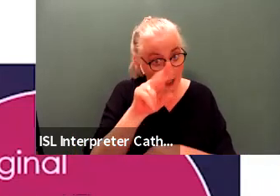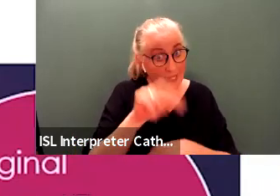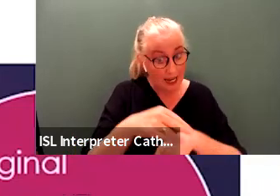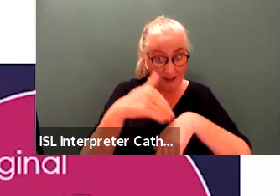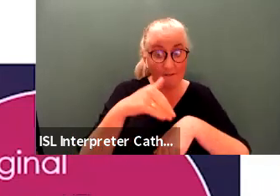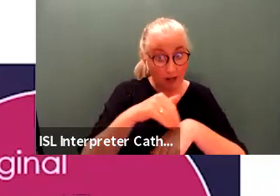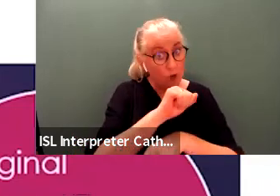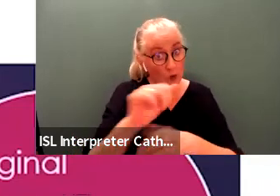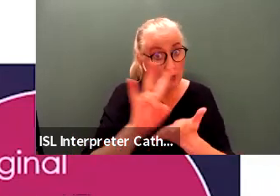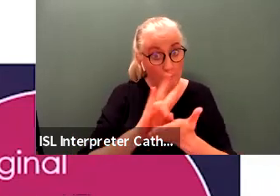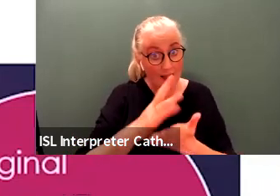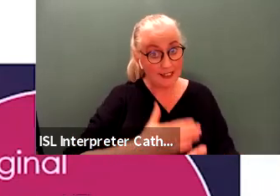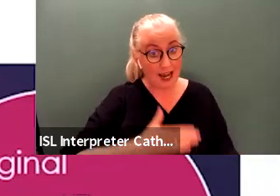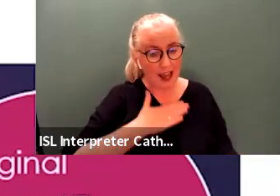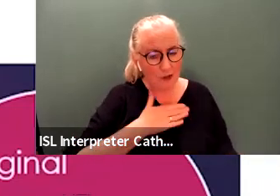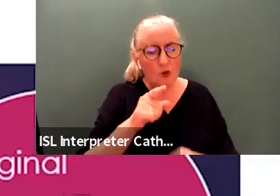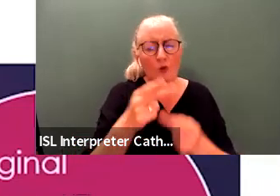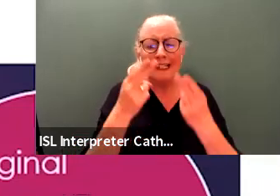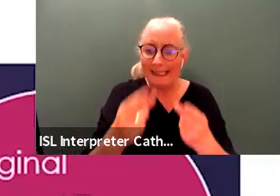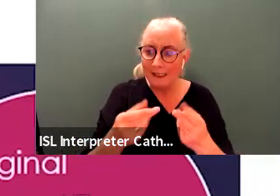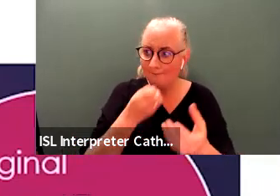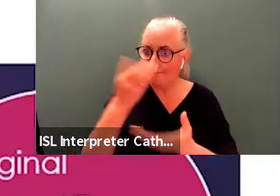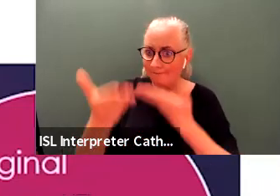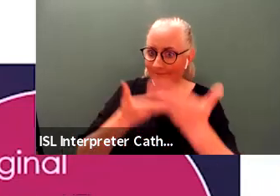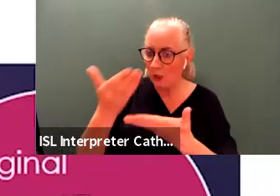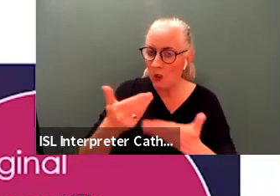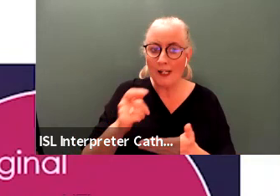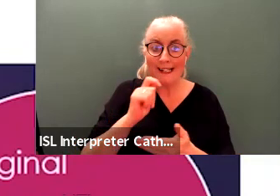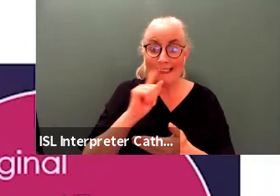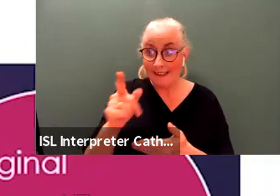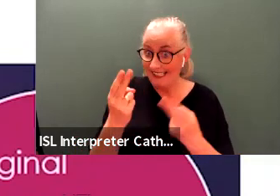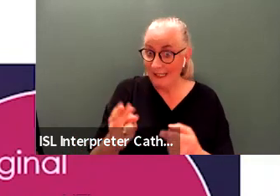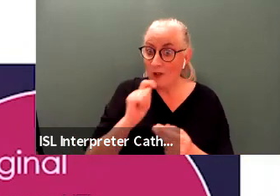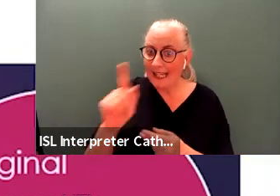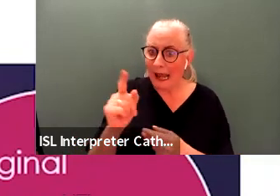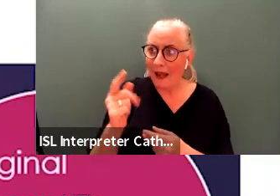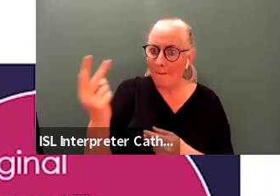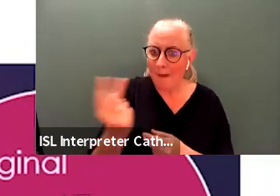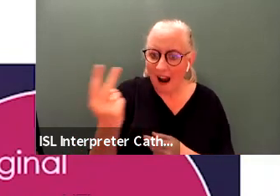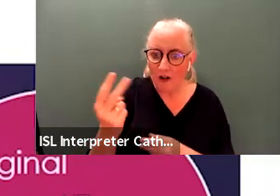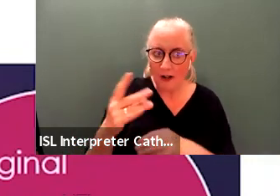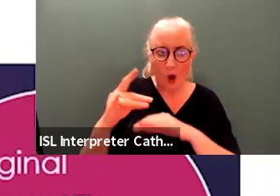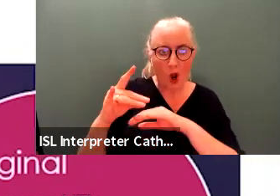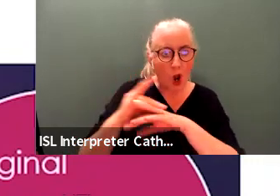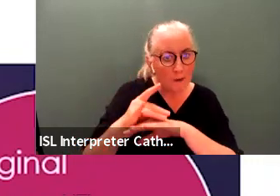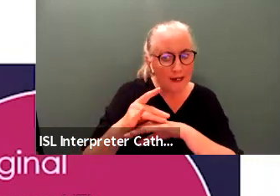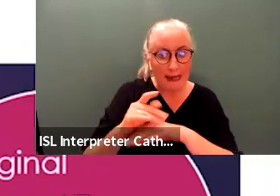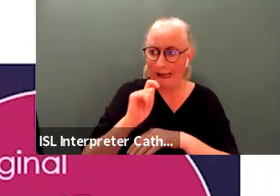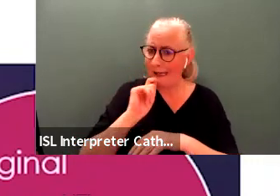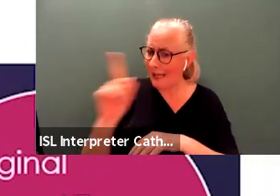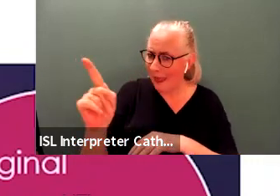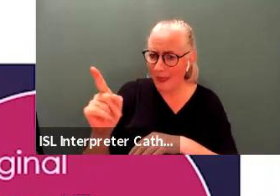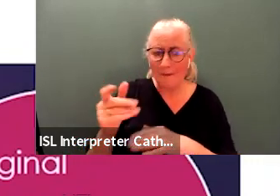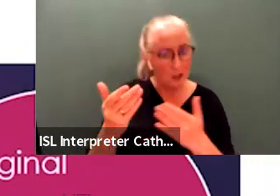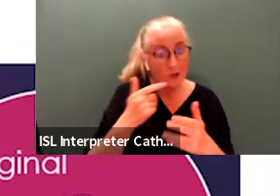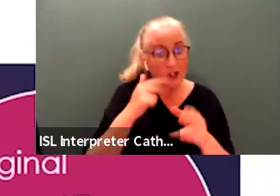life. You need to communicate. You need to talk to your partners or husbands. Let them know, because there's lots that you can do